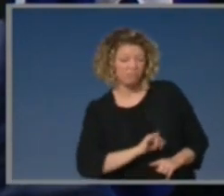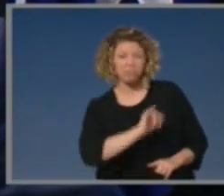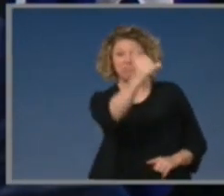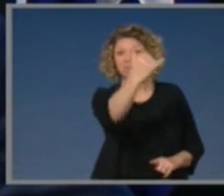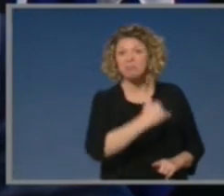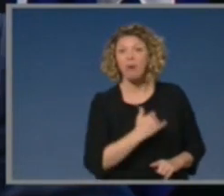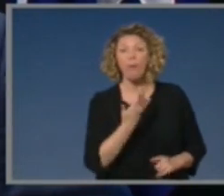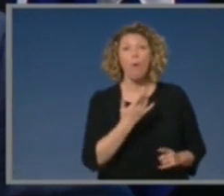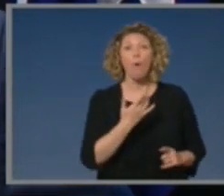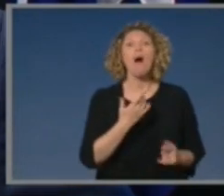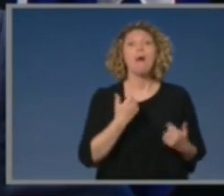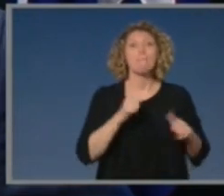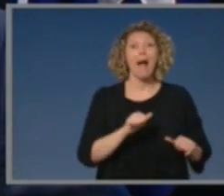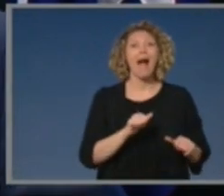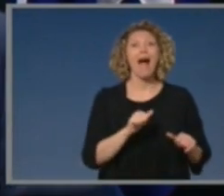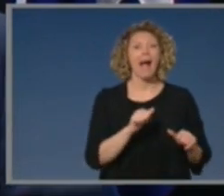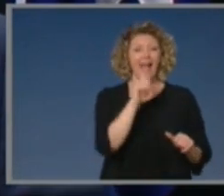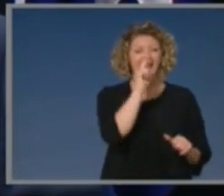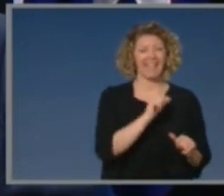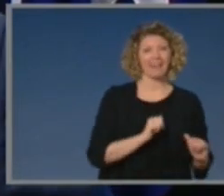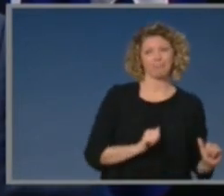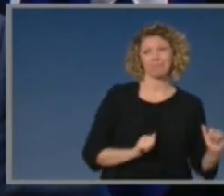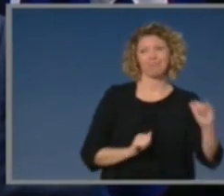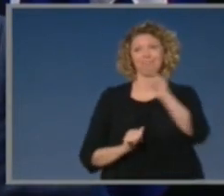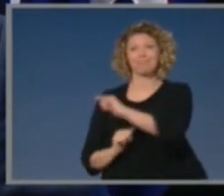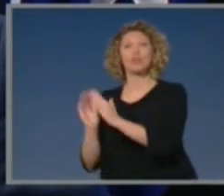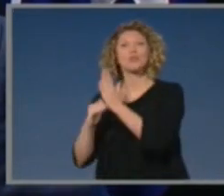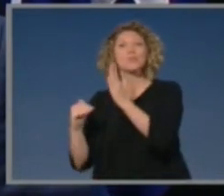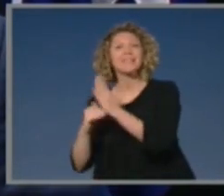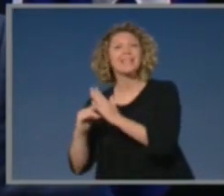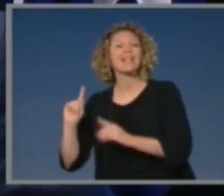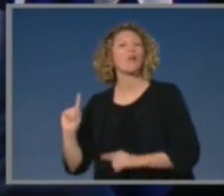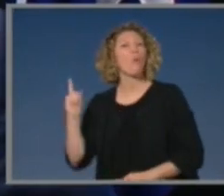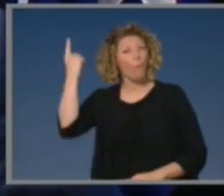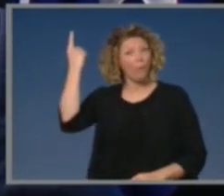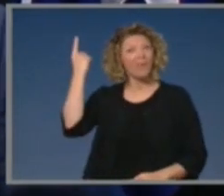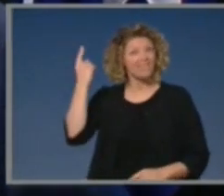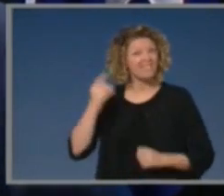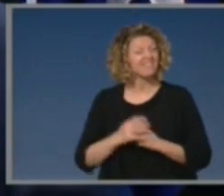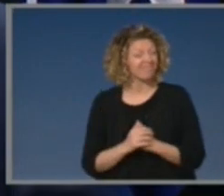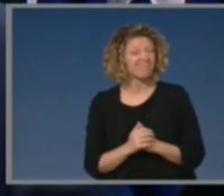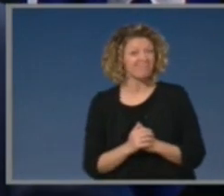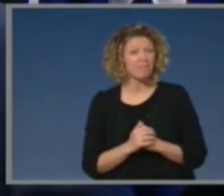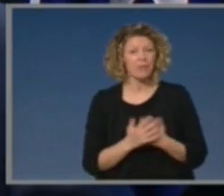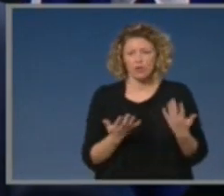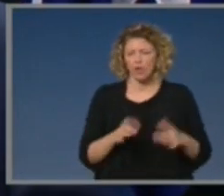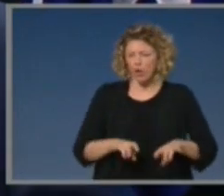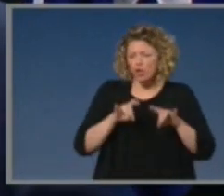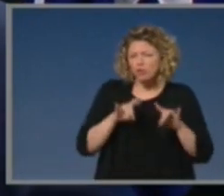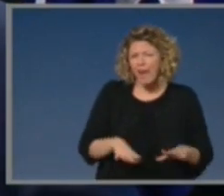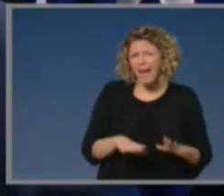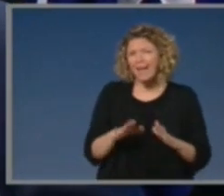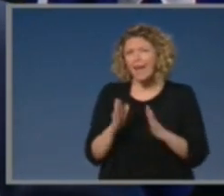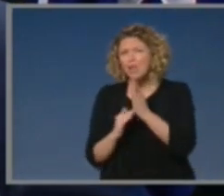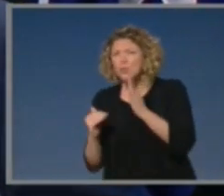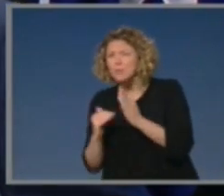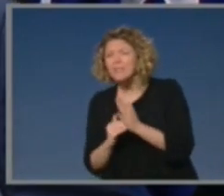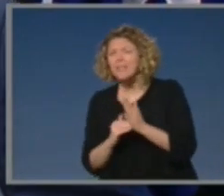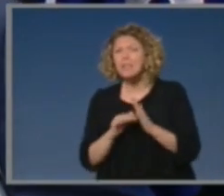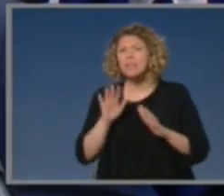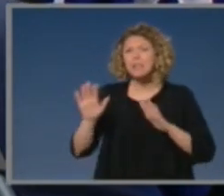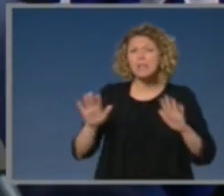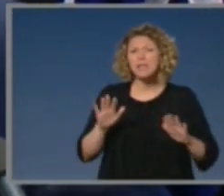Auckland or to Christchurch or things like that. The two-way travel between Australia and New Zealand is about 1.4